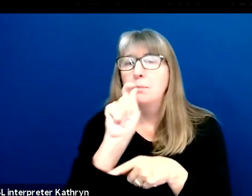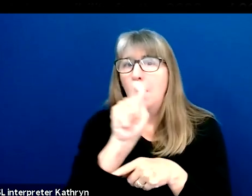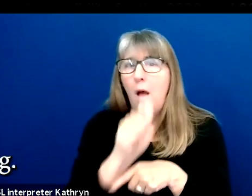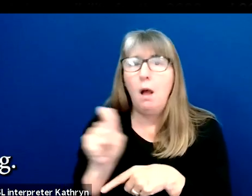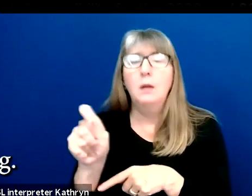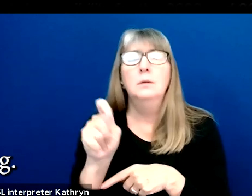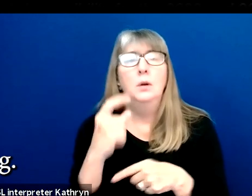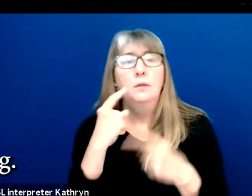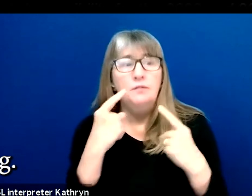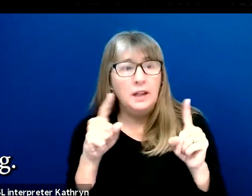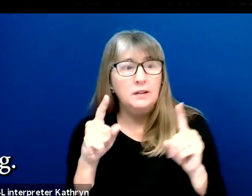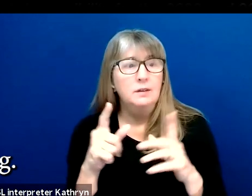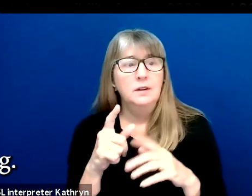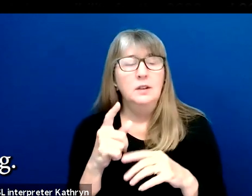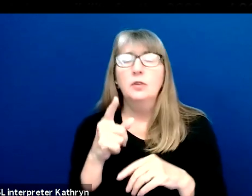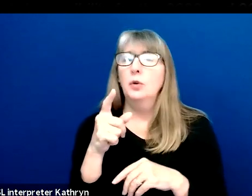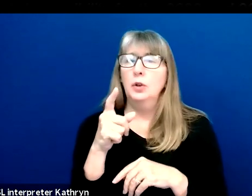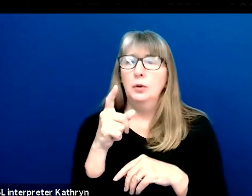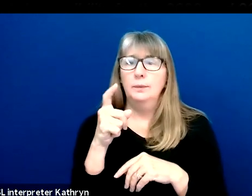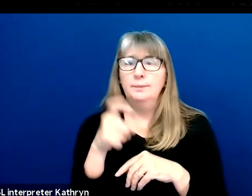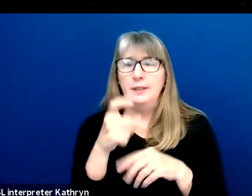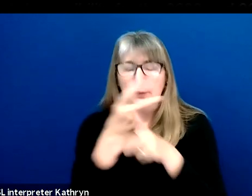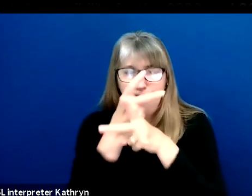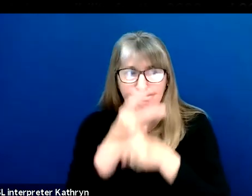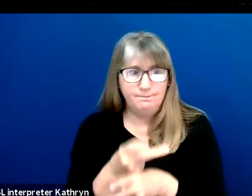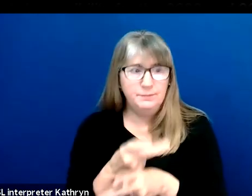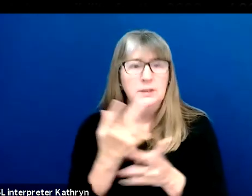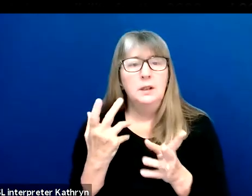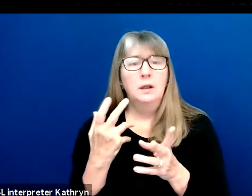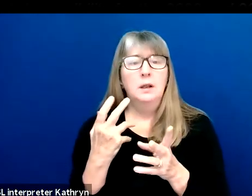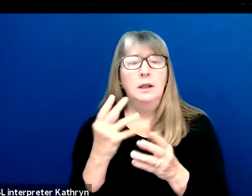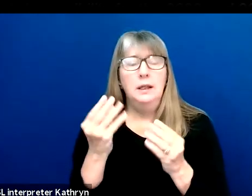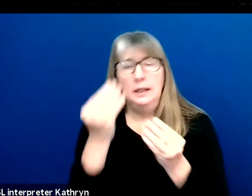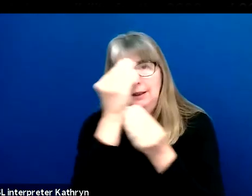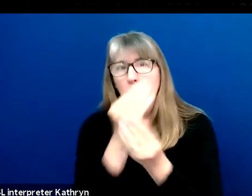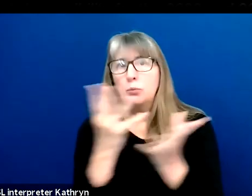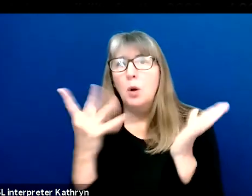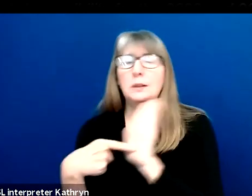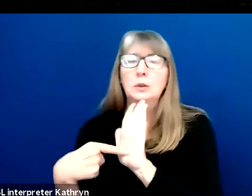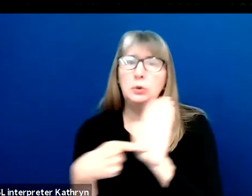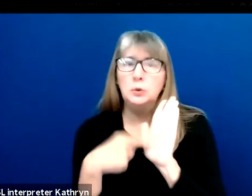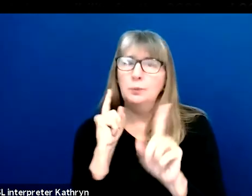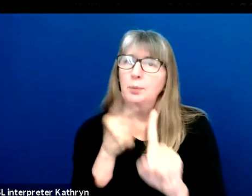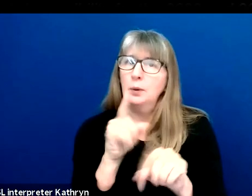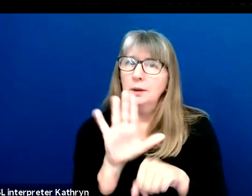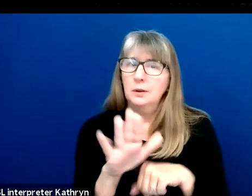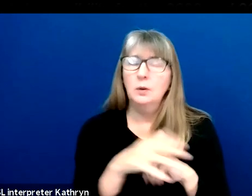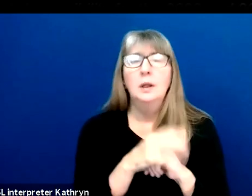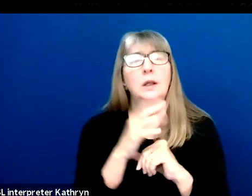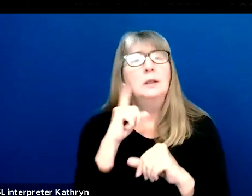and gets across the point you're trying to express. And sonification is the